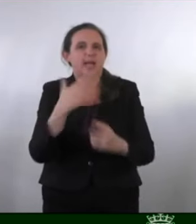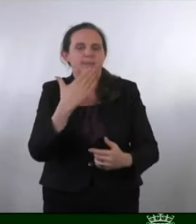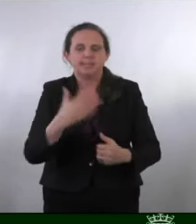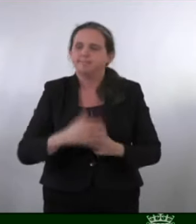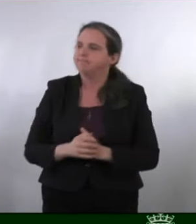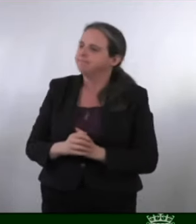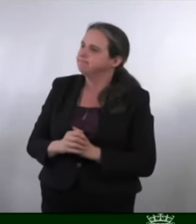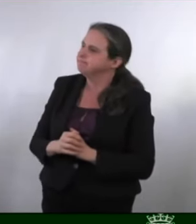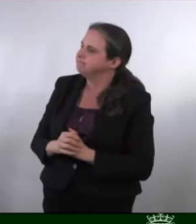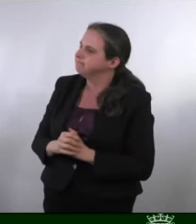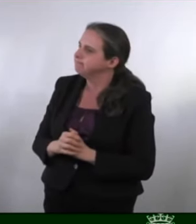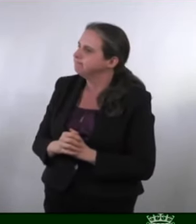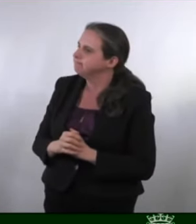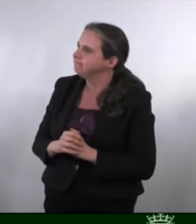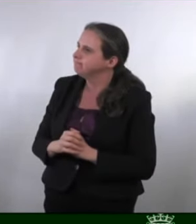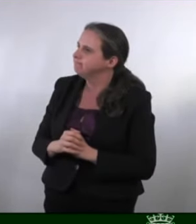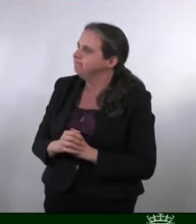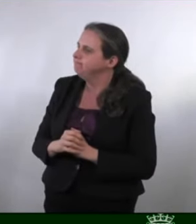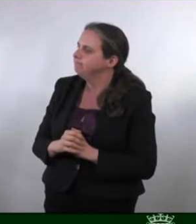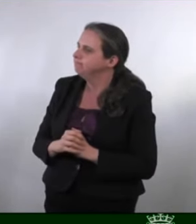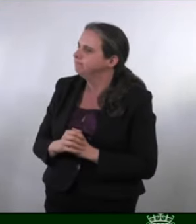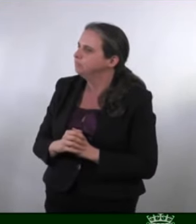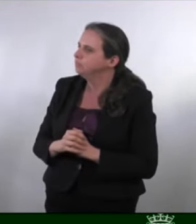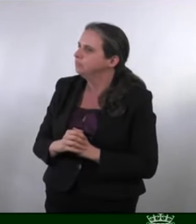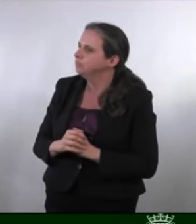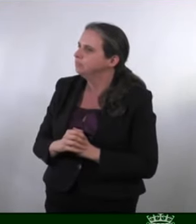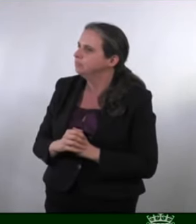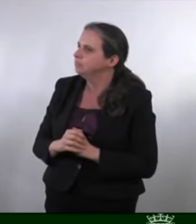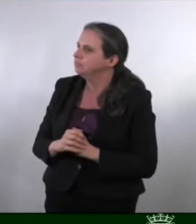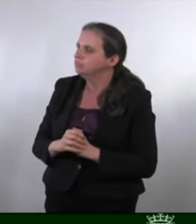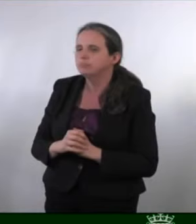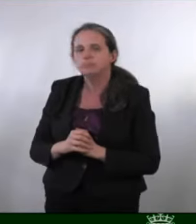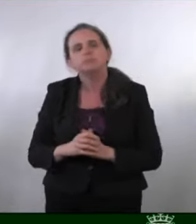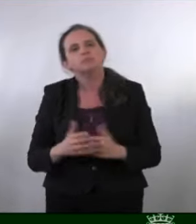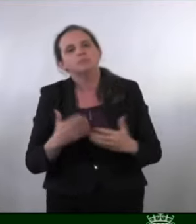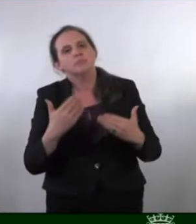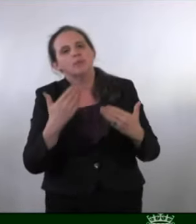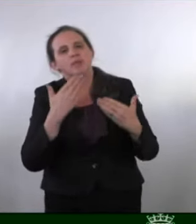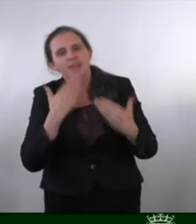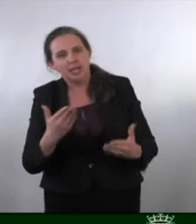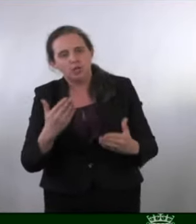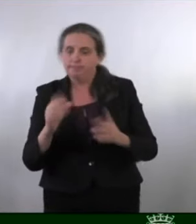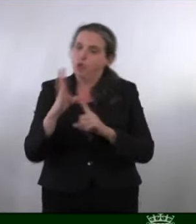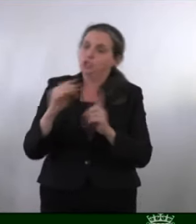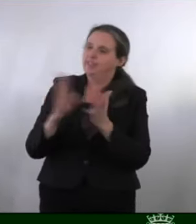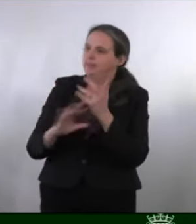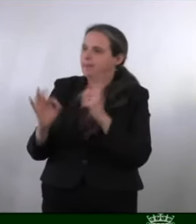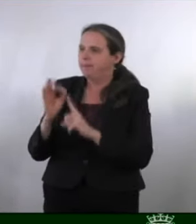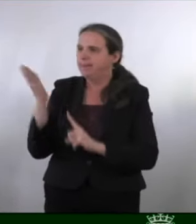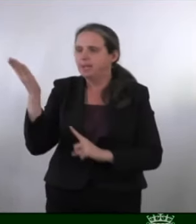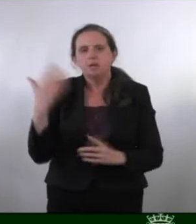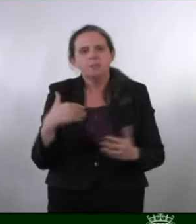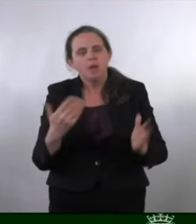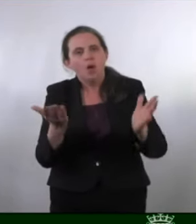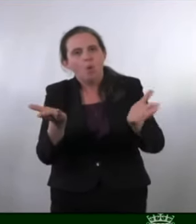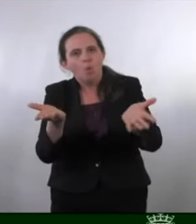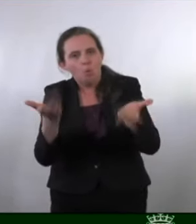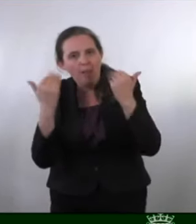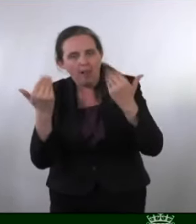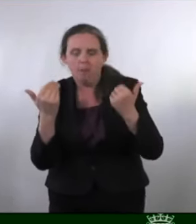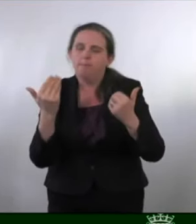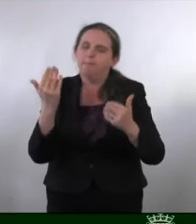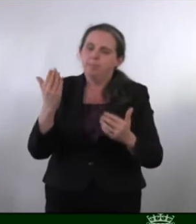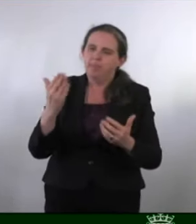Paul Holmes. Madam Deputy Speaker, I welcome the Prime Minister's statement and the clarity that he's given, but there are 4 independent tap shop and breweries